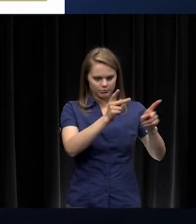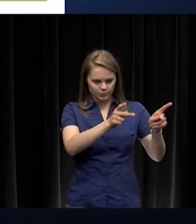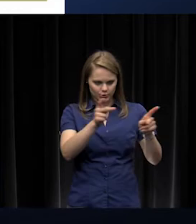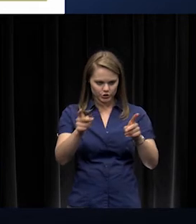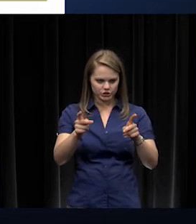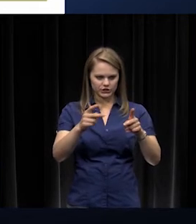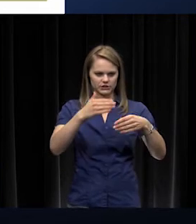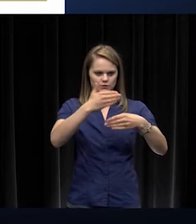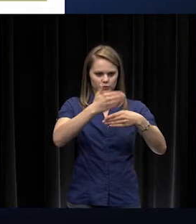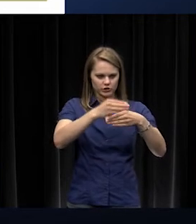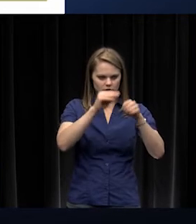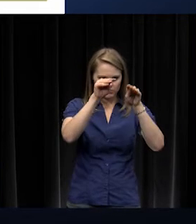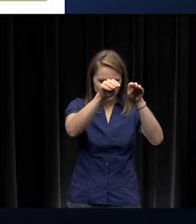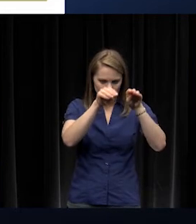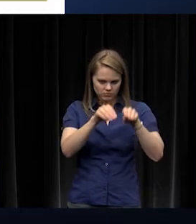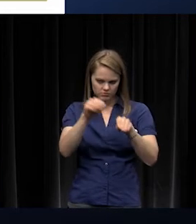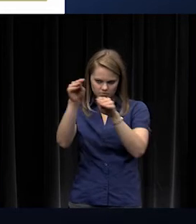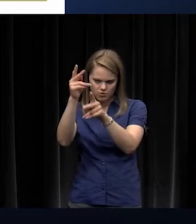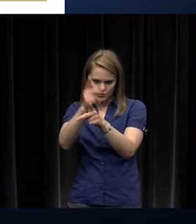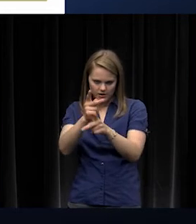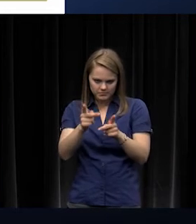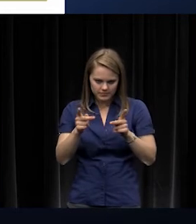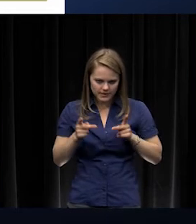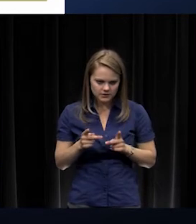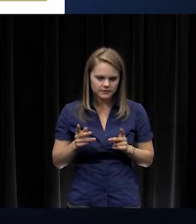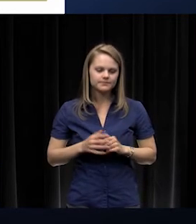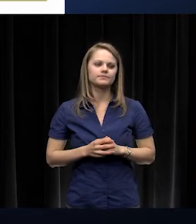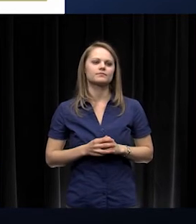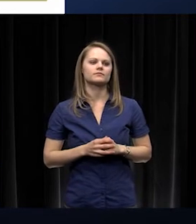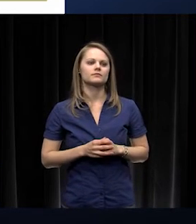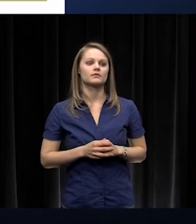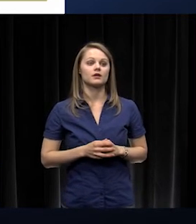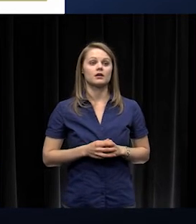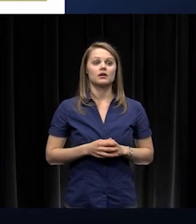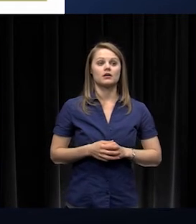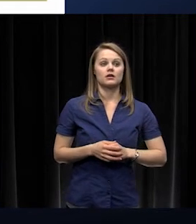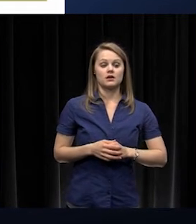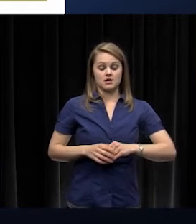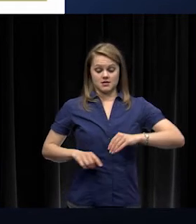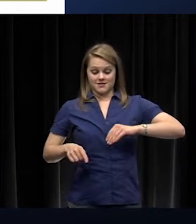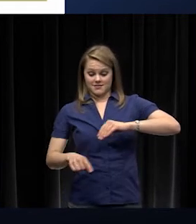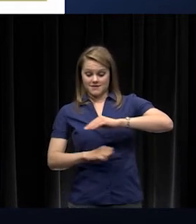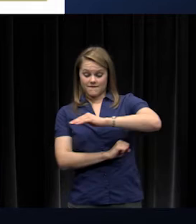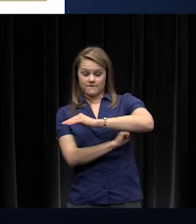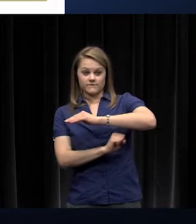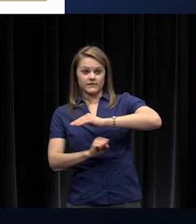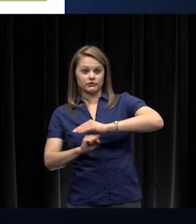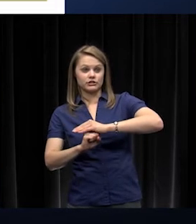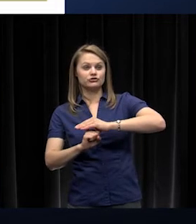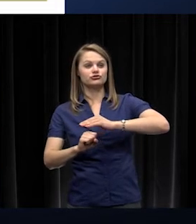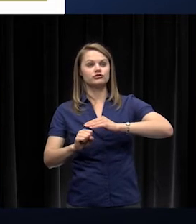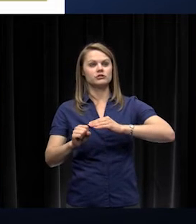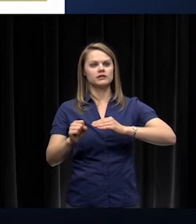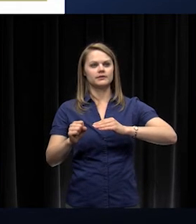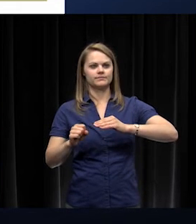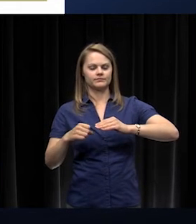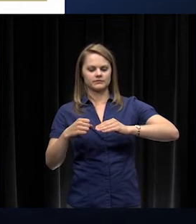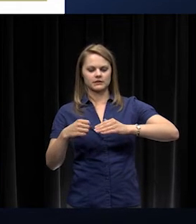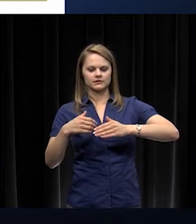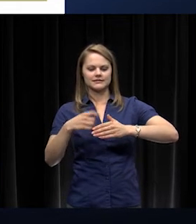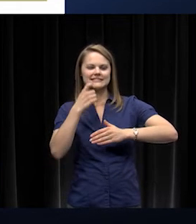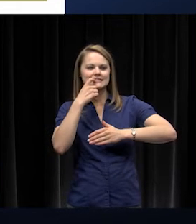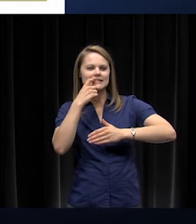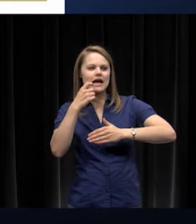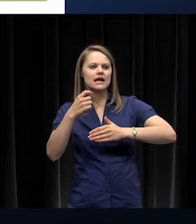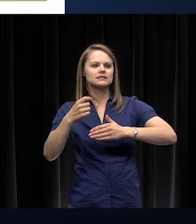that lower level of the annex is where the foundation and community development is located, and it's more of a storefront look. So it'll start to tie